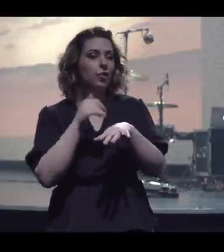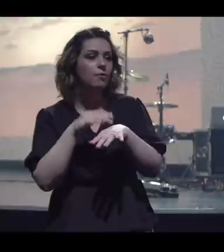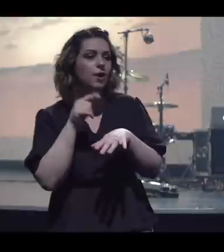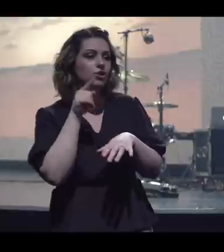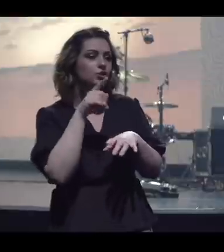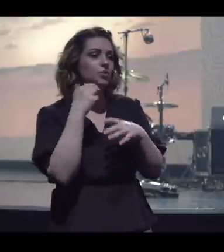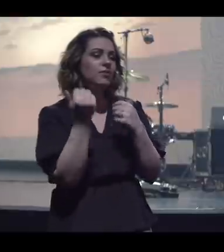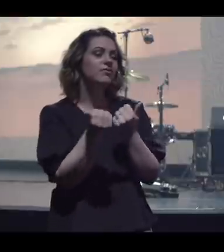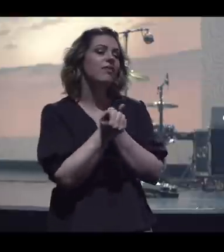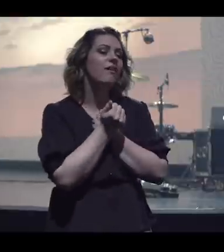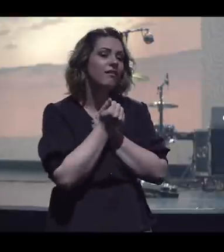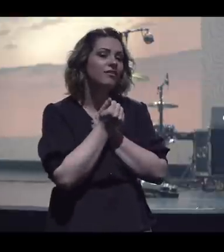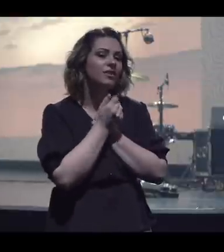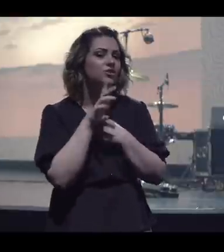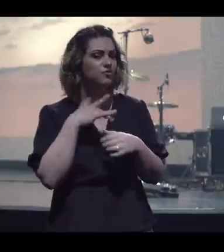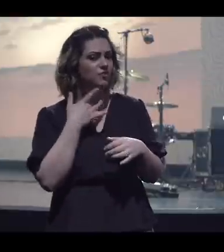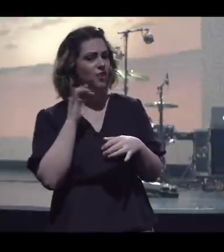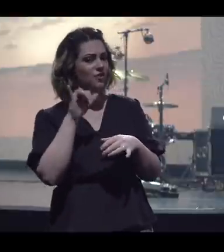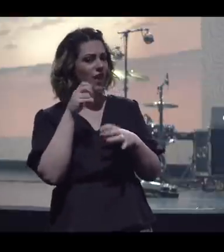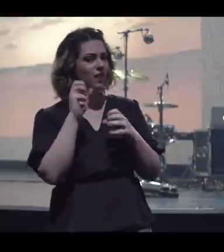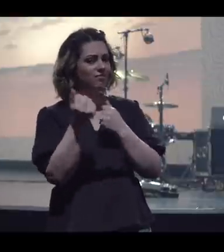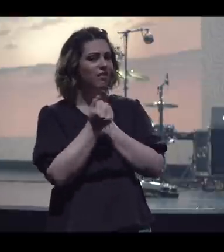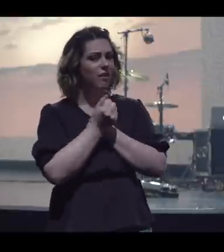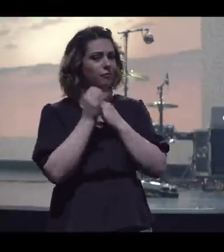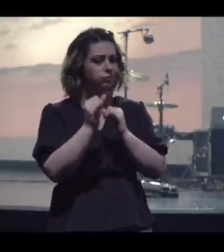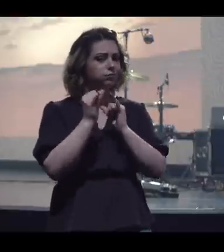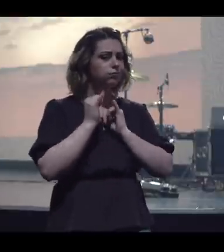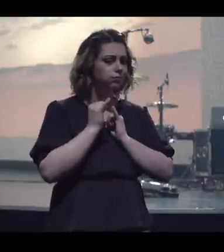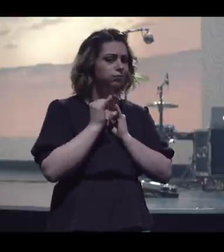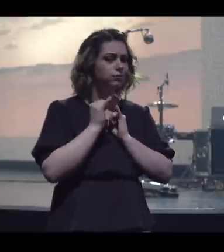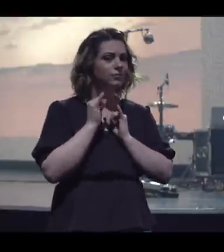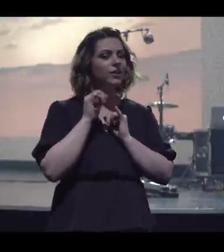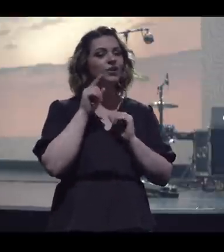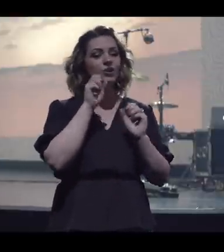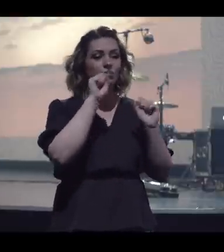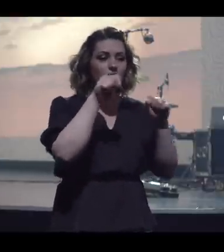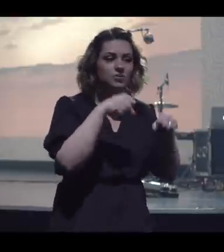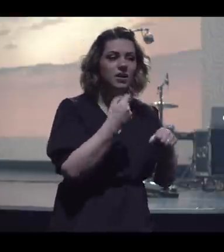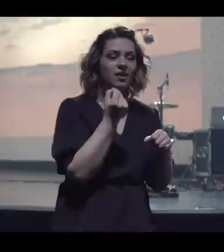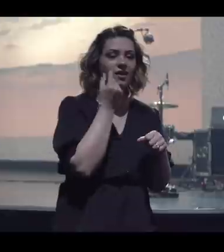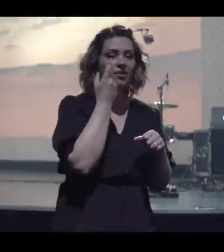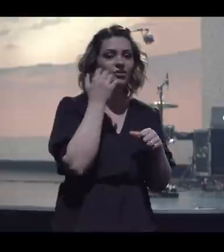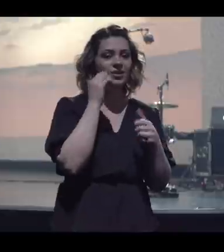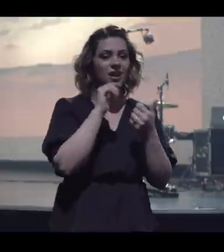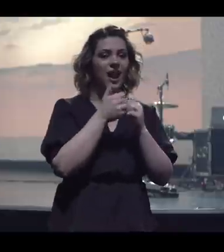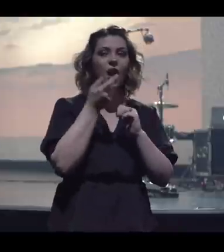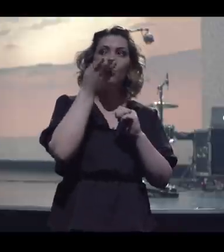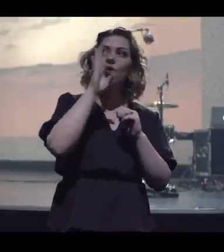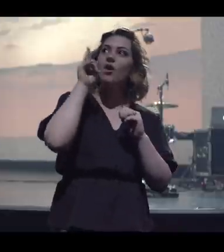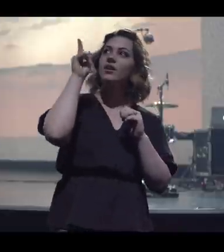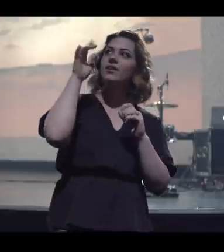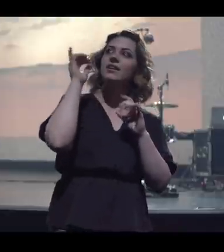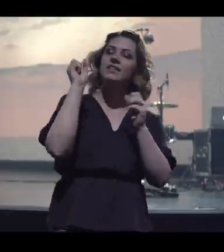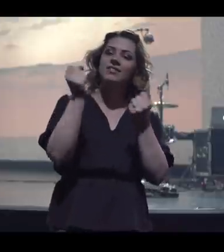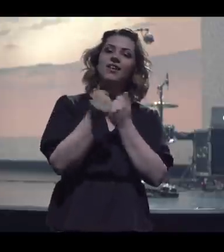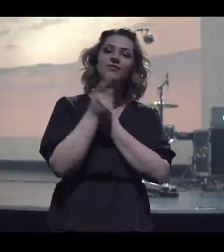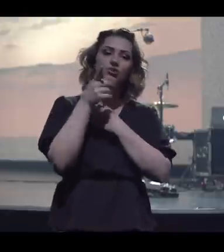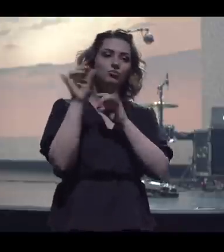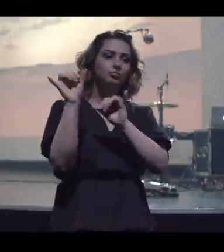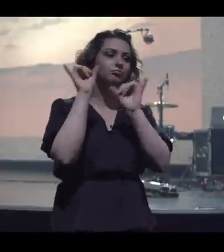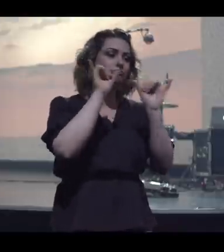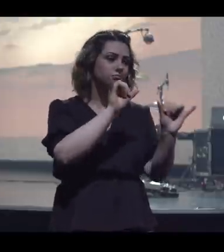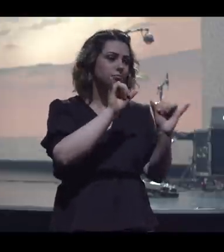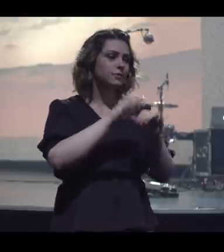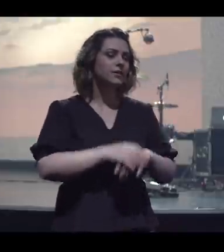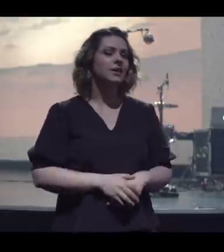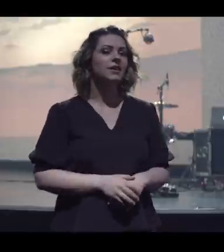me back, then you can understand why God loves sheep. If we love him back, he's going to take care of us.